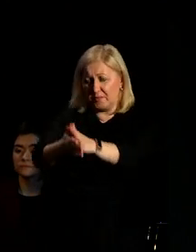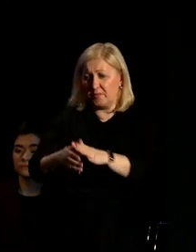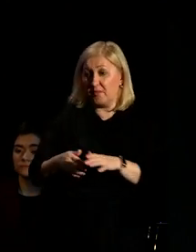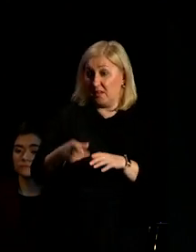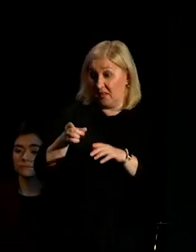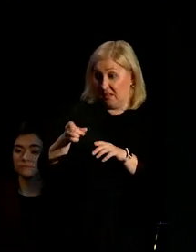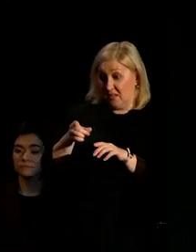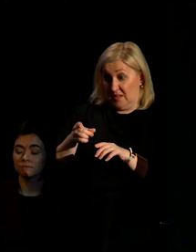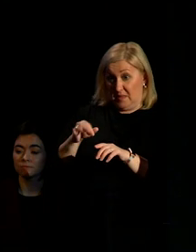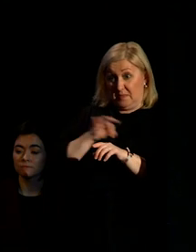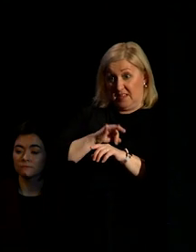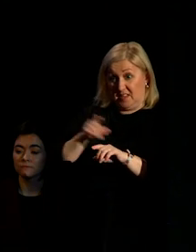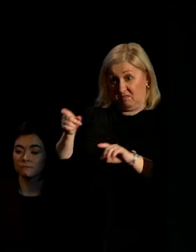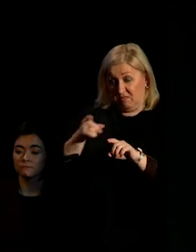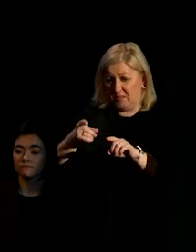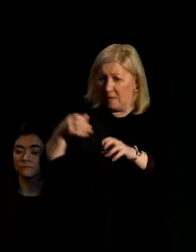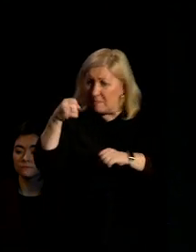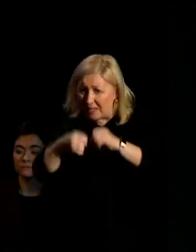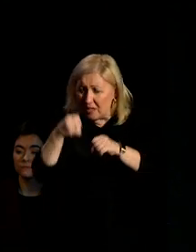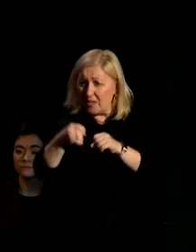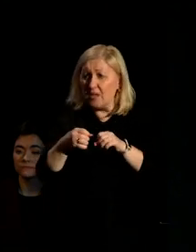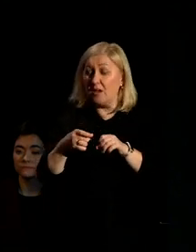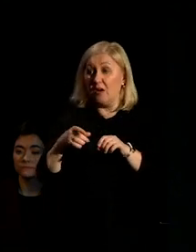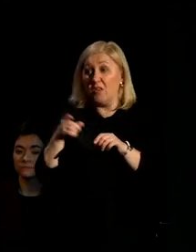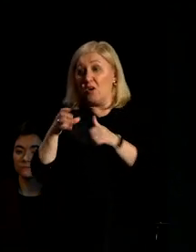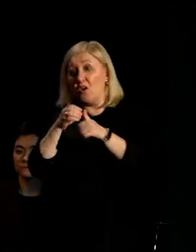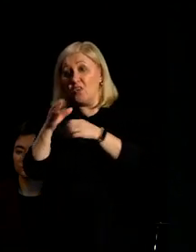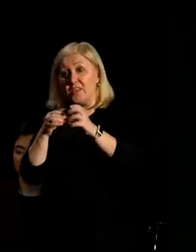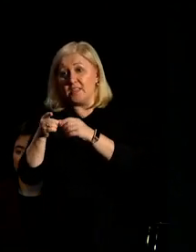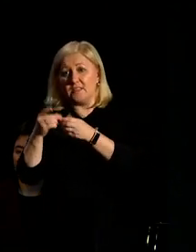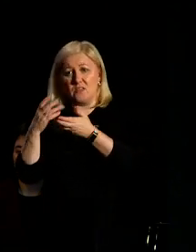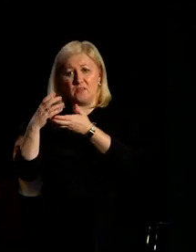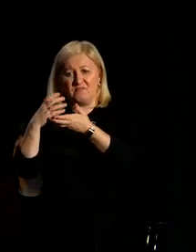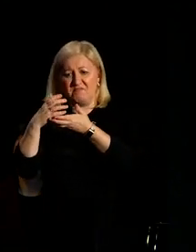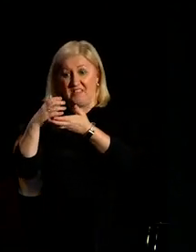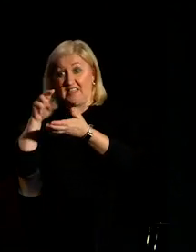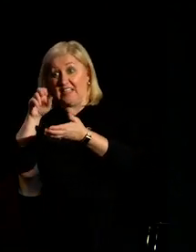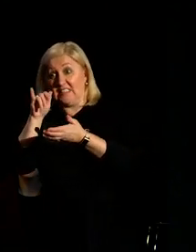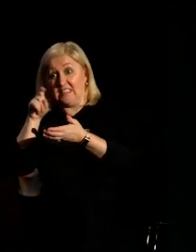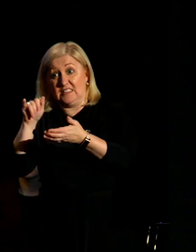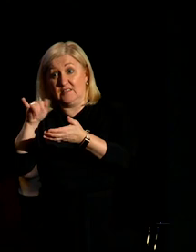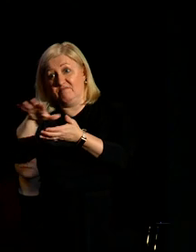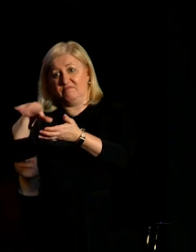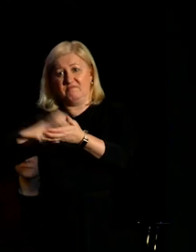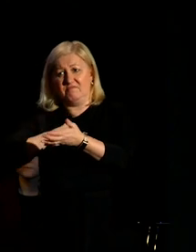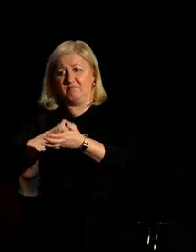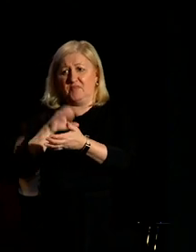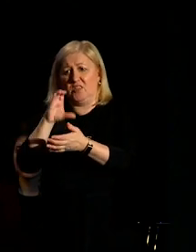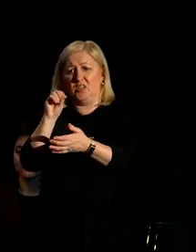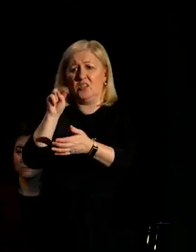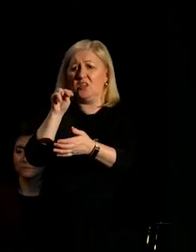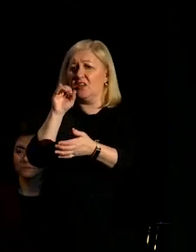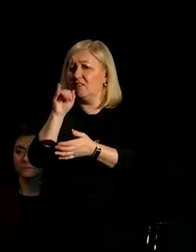were confiscated by the Nazis. Very soon, Jews were not allowed in public